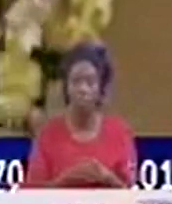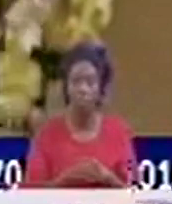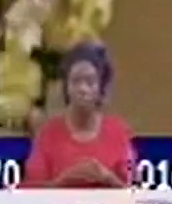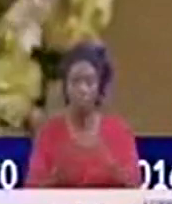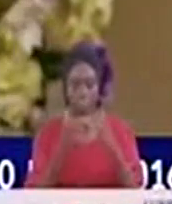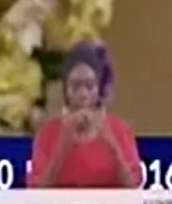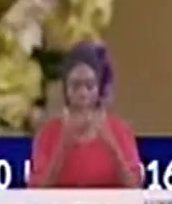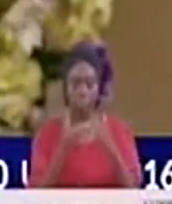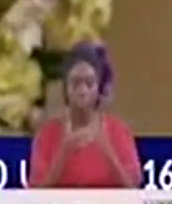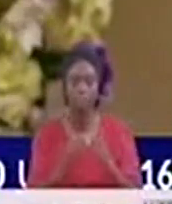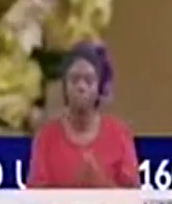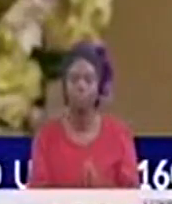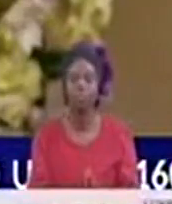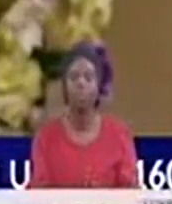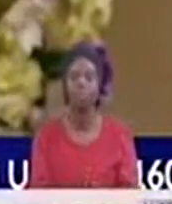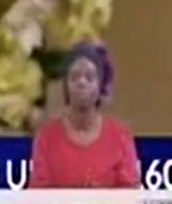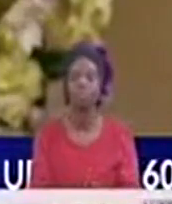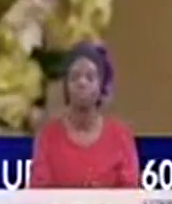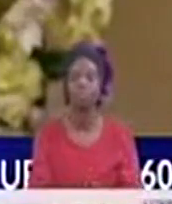Thank you.